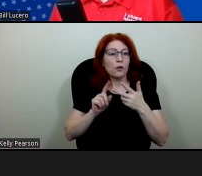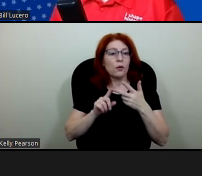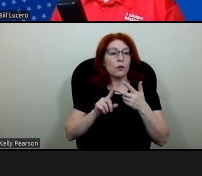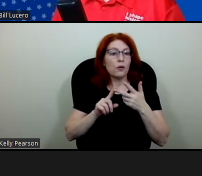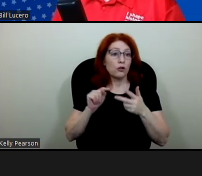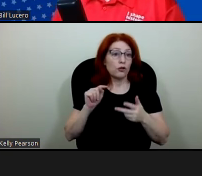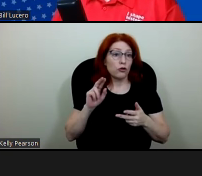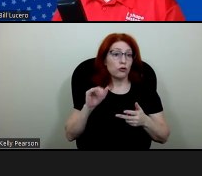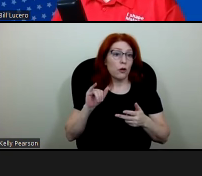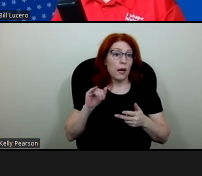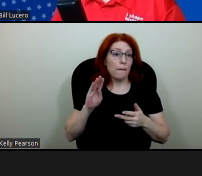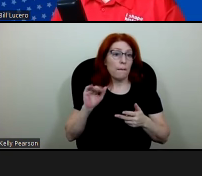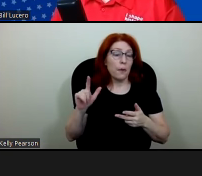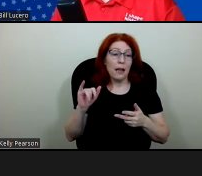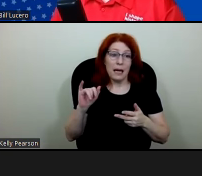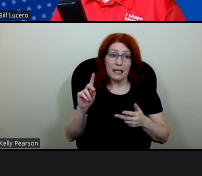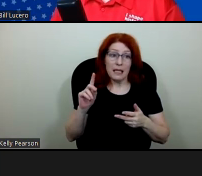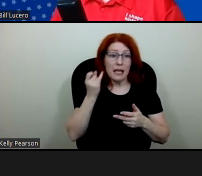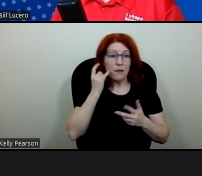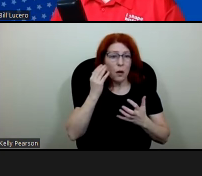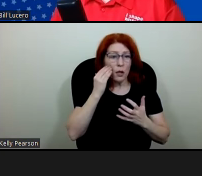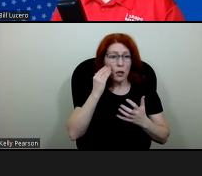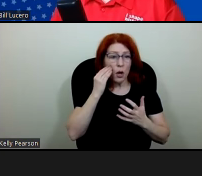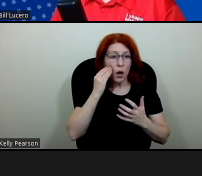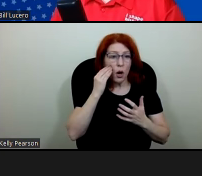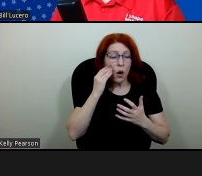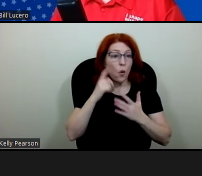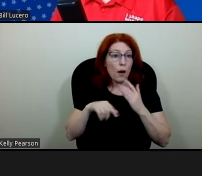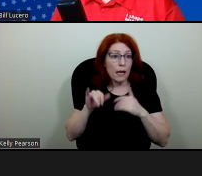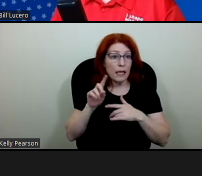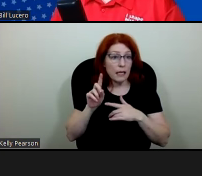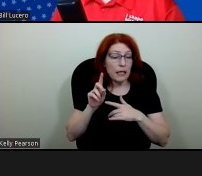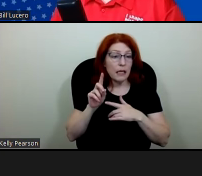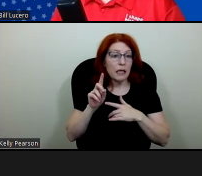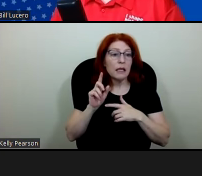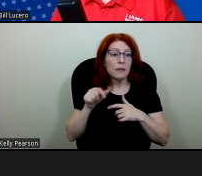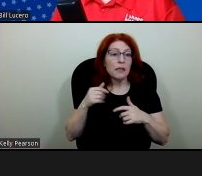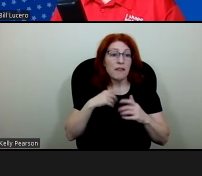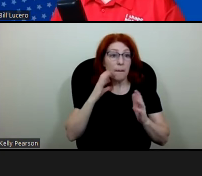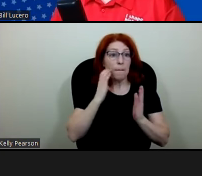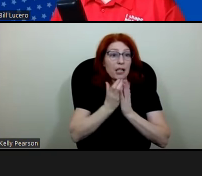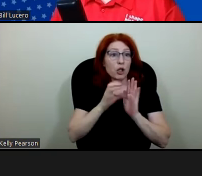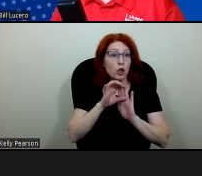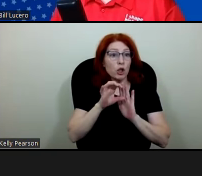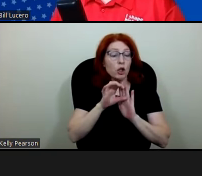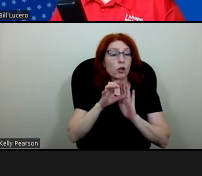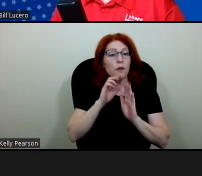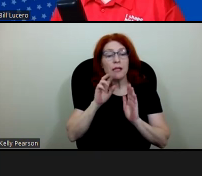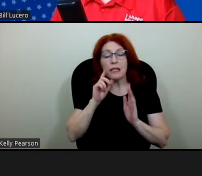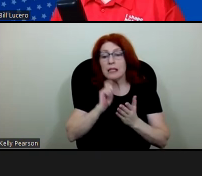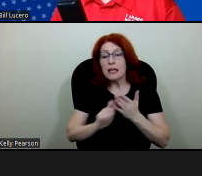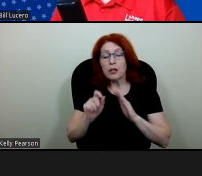tribal ID. If you really want to know what ID you take with you, because they have to have pictures on it, you can go to the Secretary of